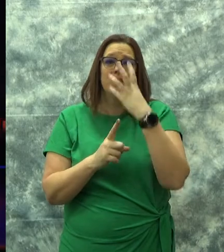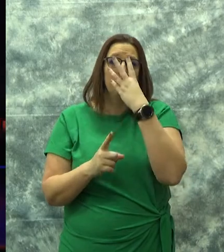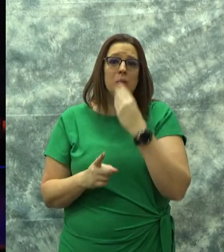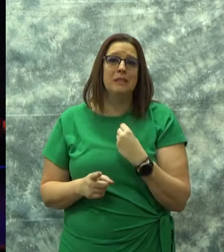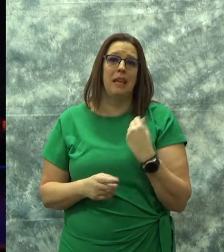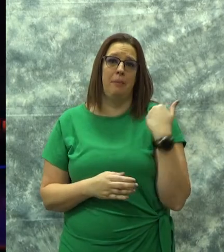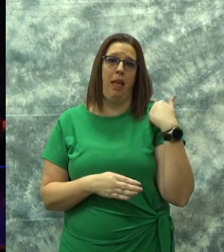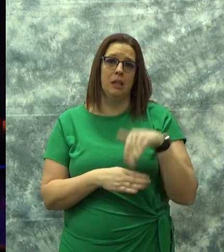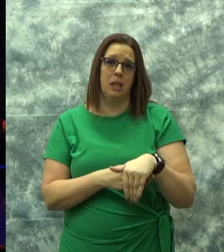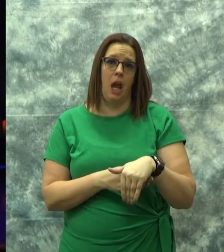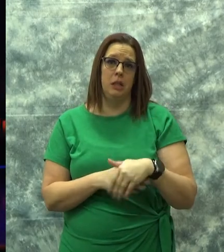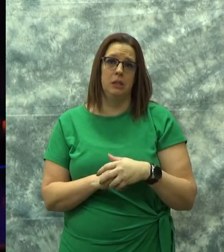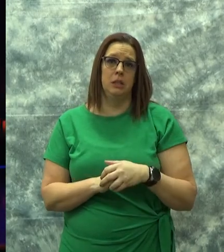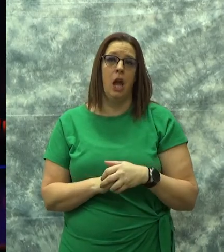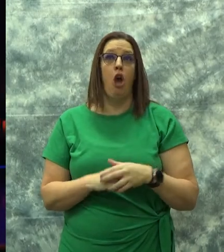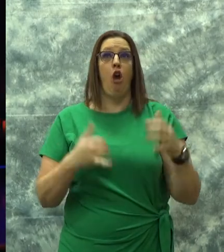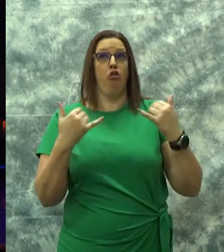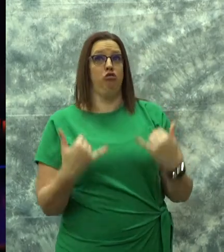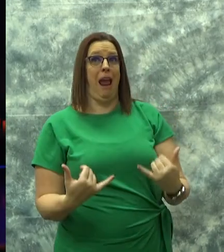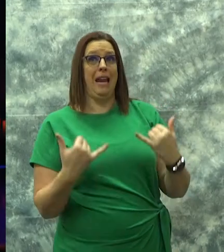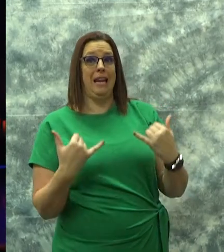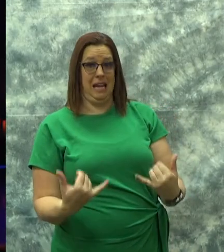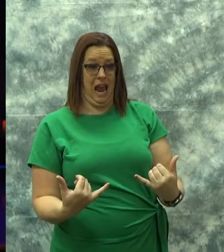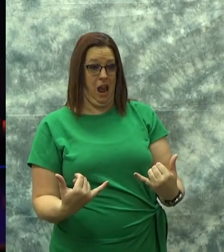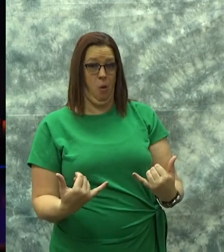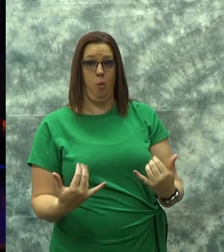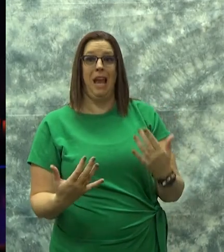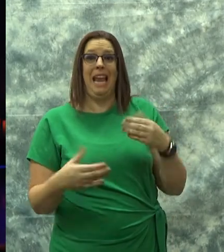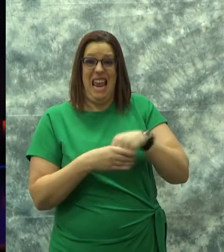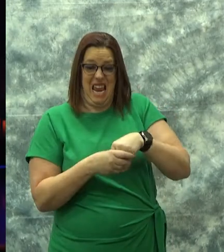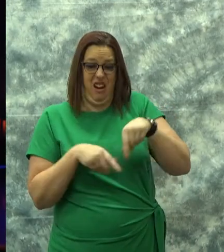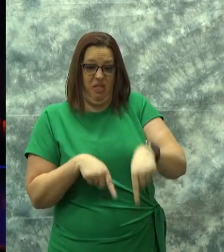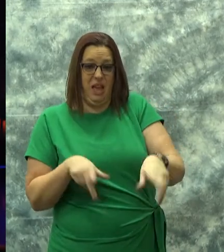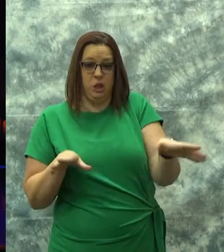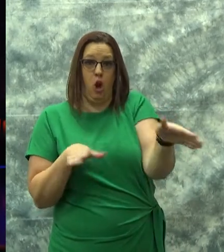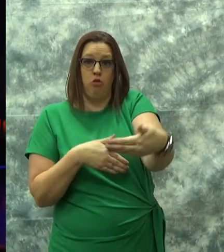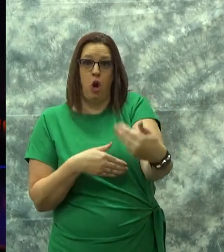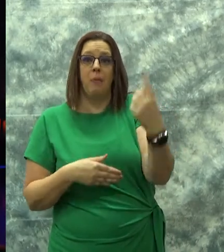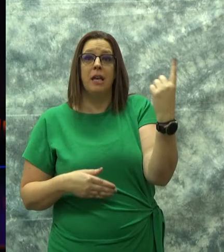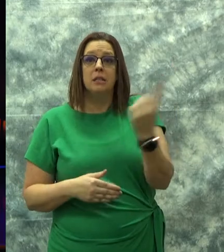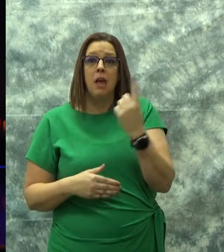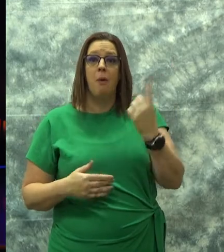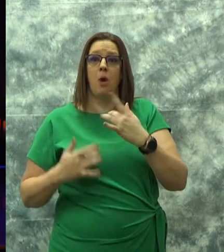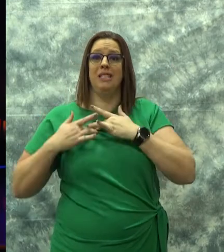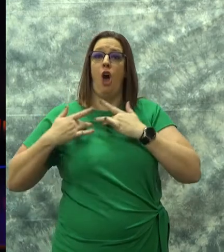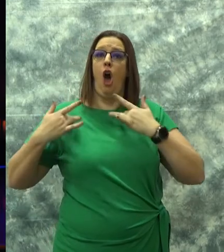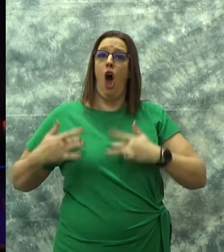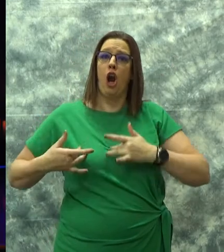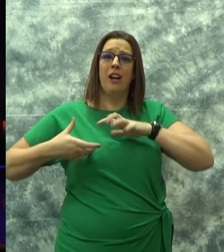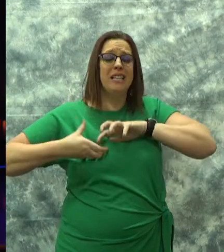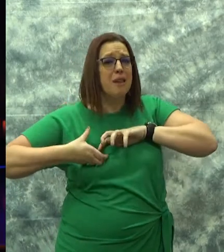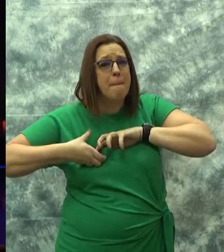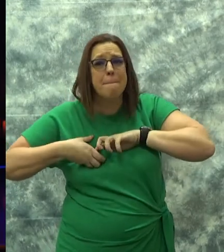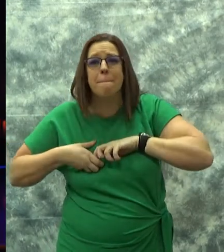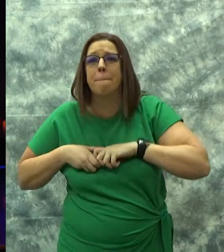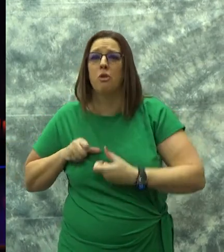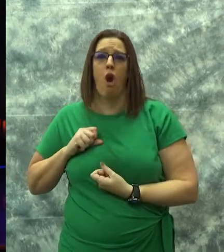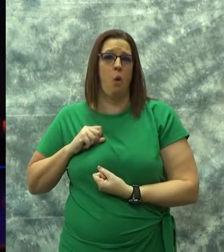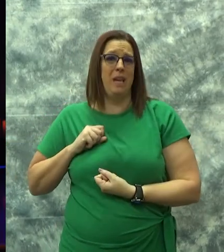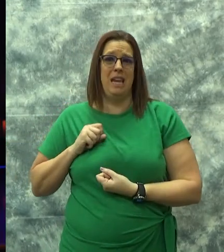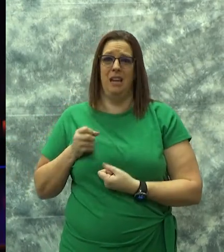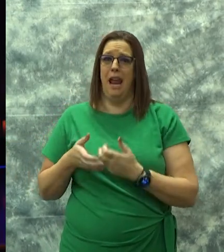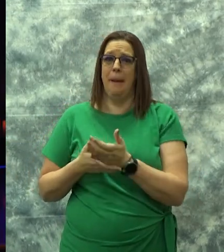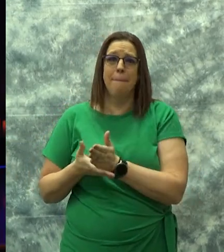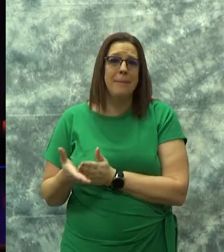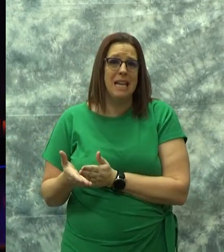sleep last night. Here's the truth. Right here, right now, in this room, someone's heart is broken